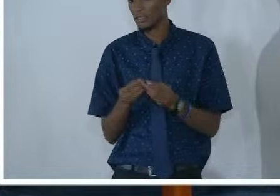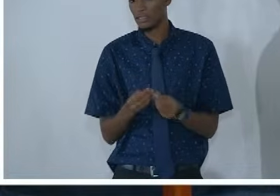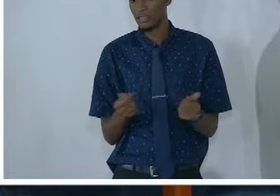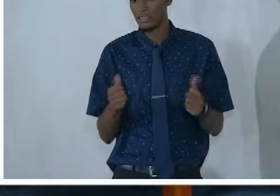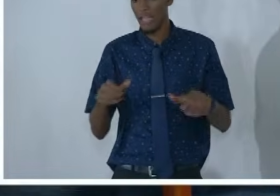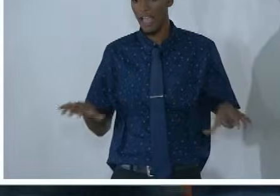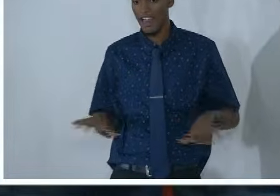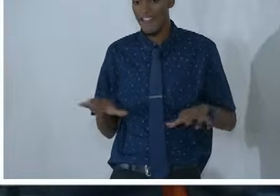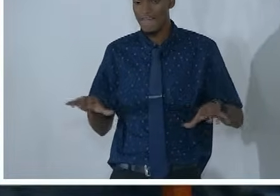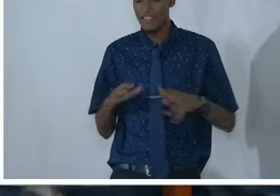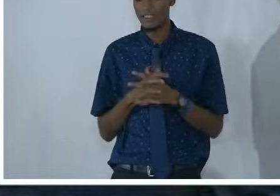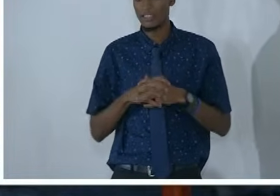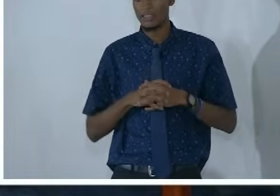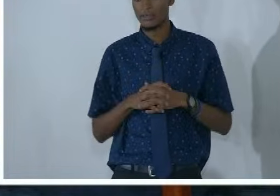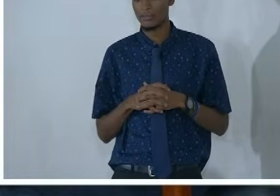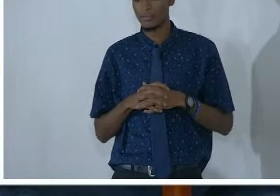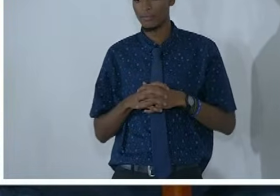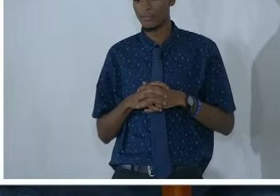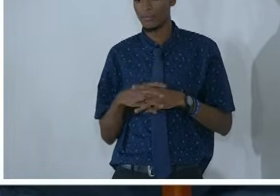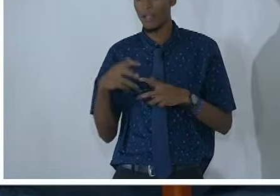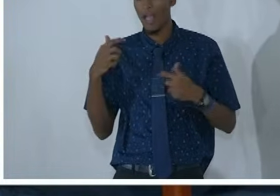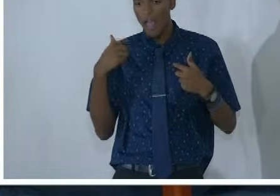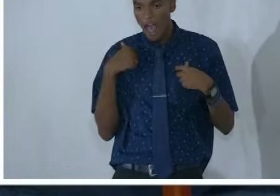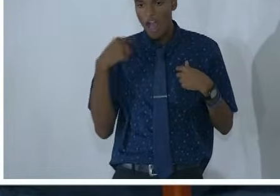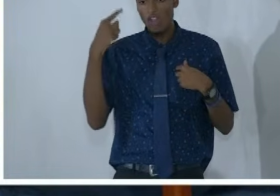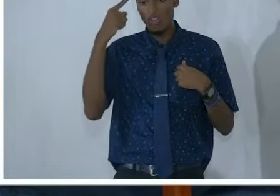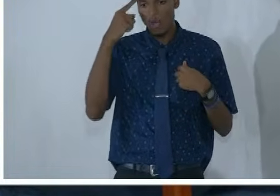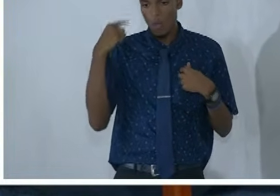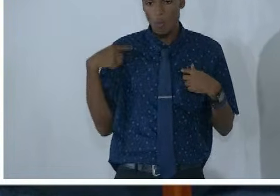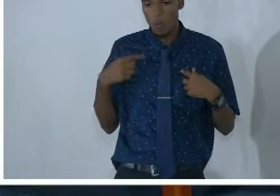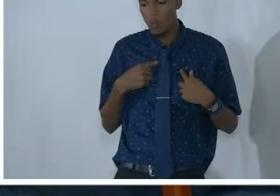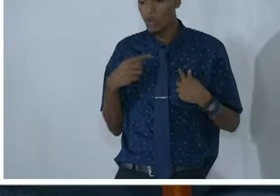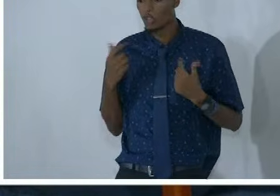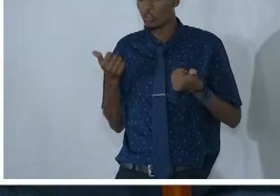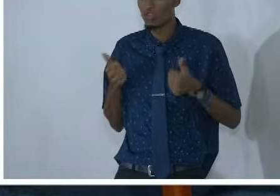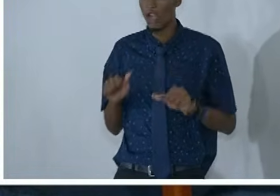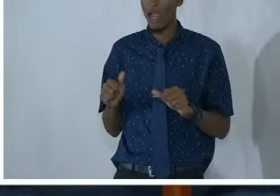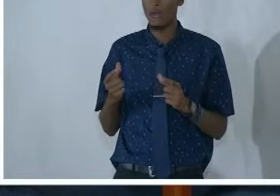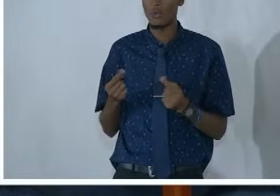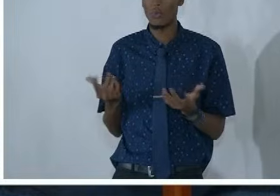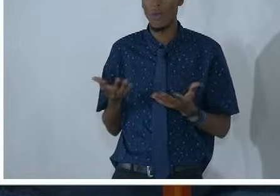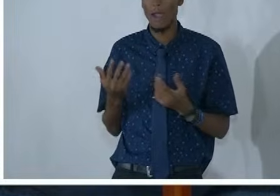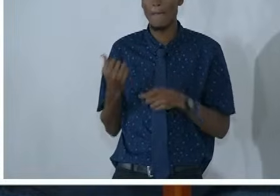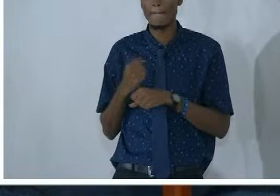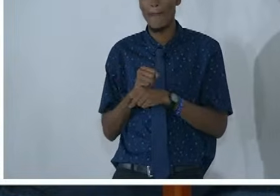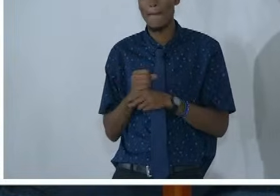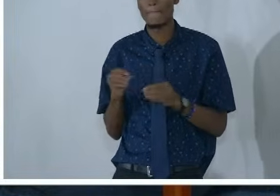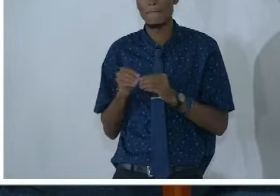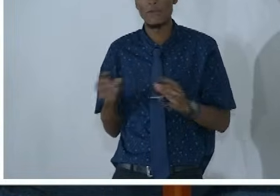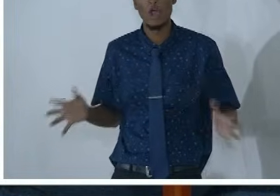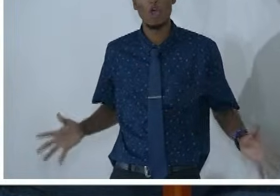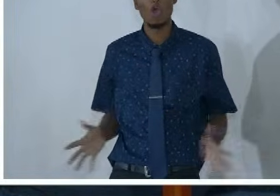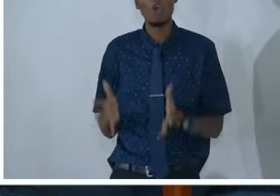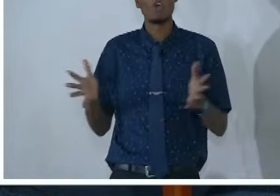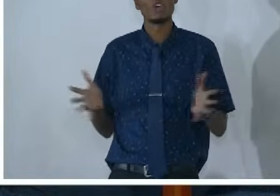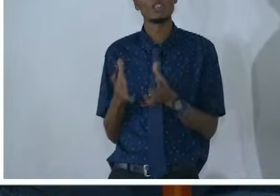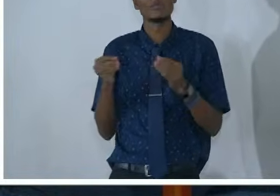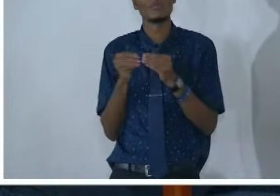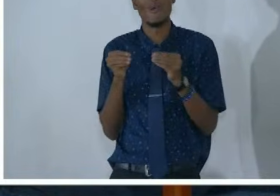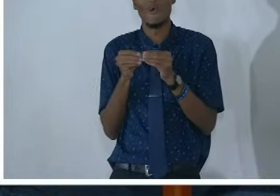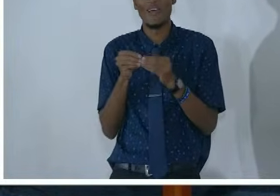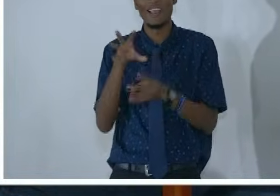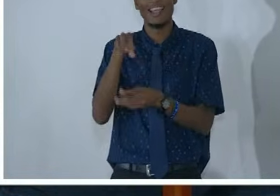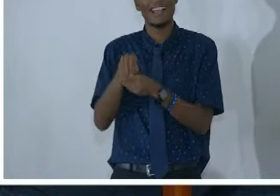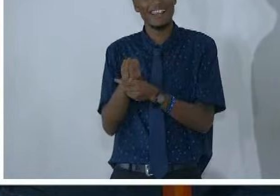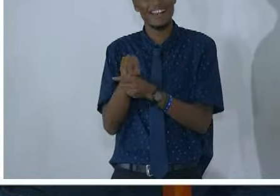Perhaps. And then I thought what we would be trying to do is encourage more mediation in the parish courts, including